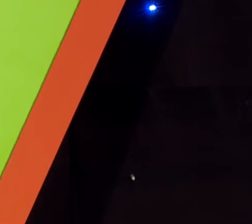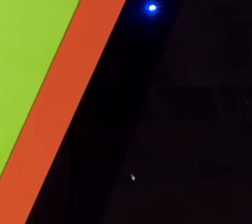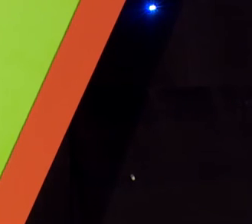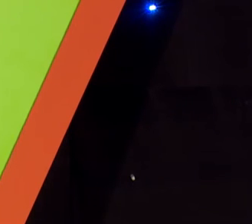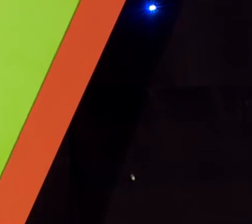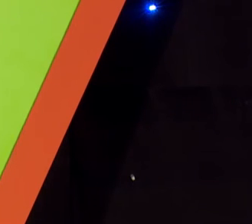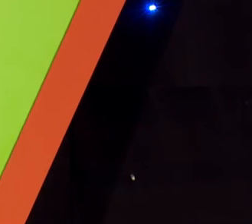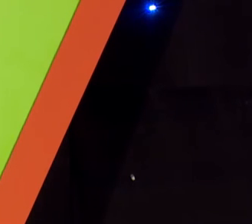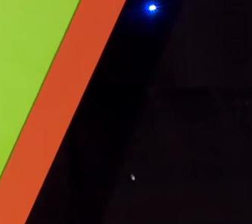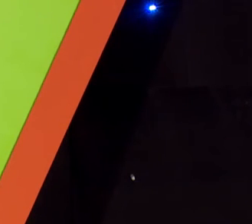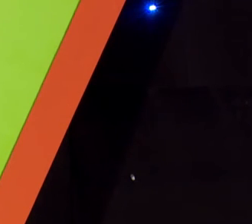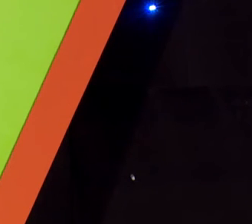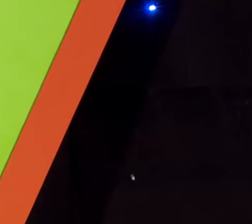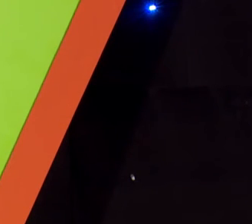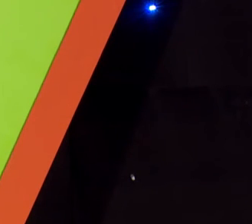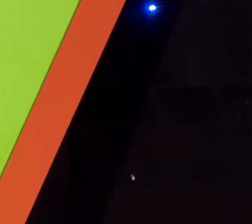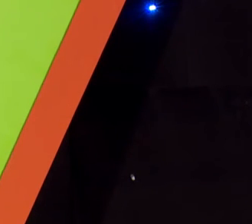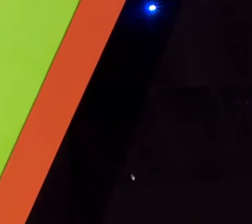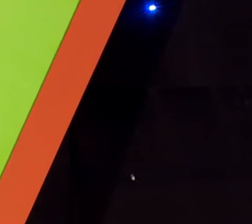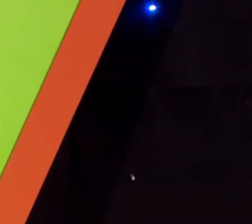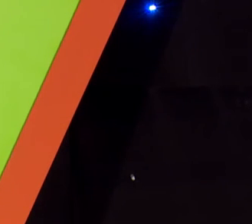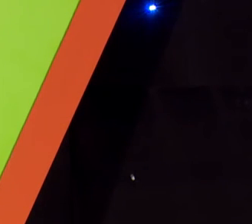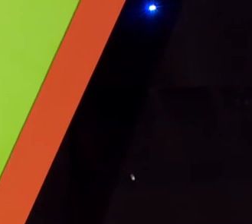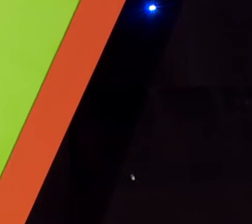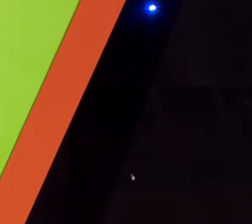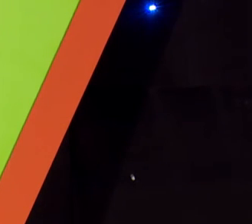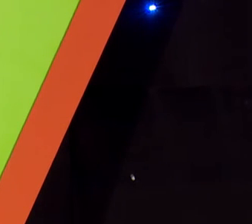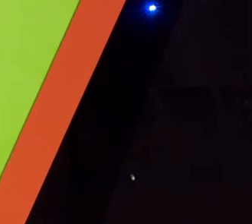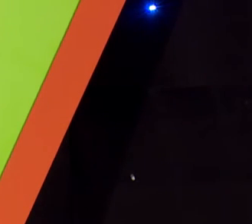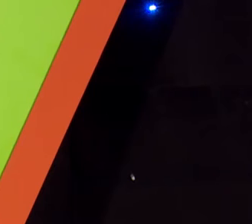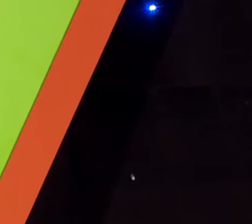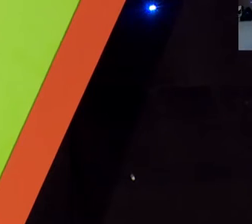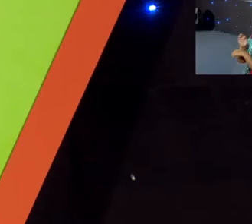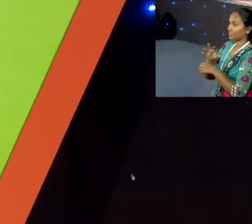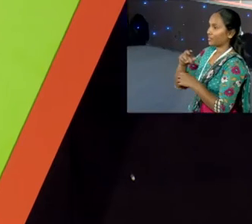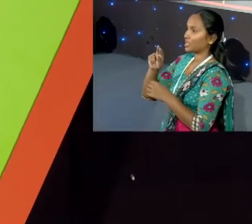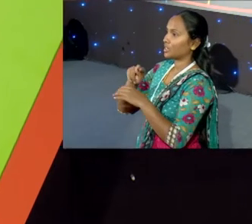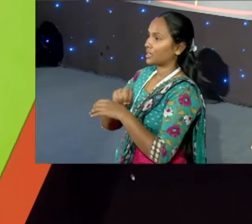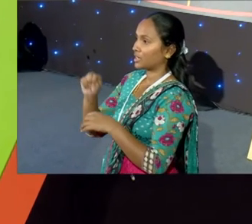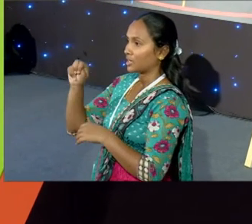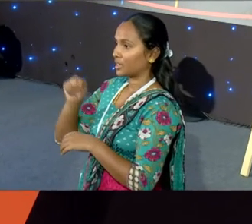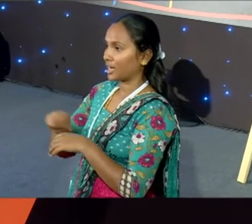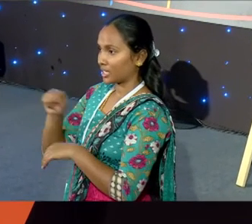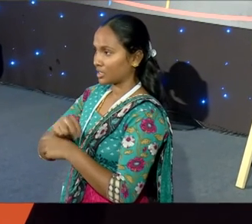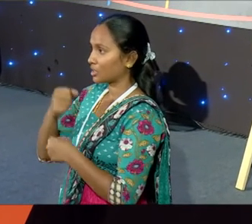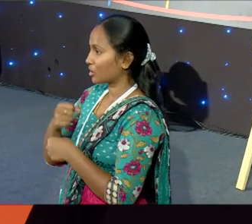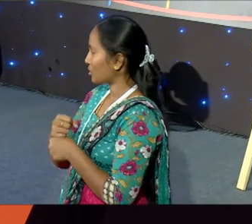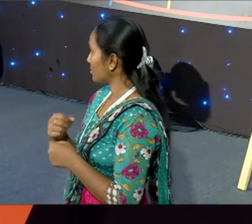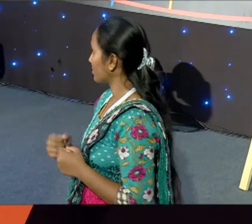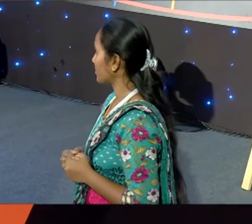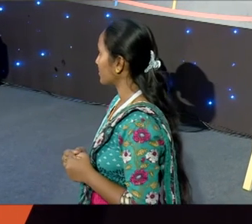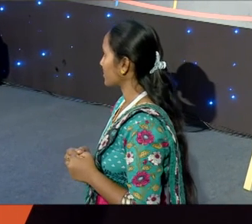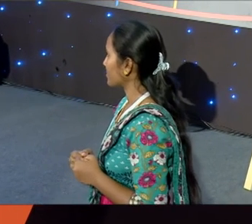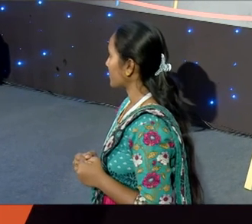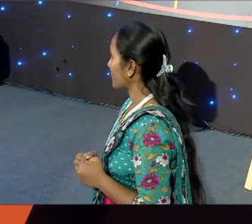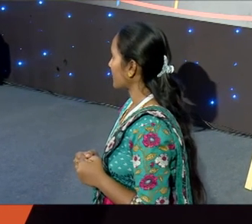persons with disability. We've advised the Delhi government, we've advised the national government. We are on the railway advisory board on how to make railways